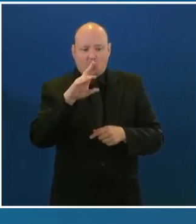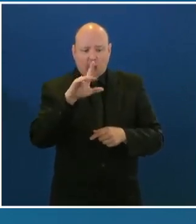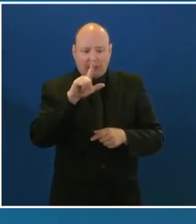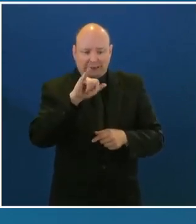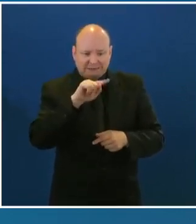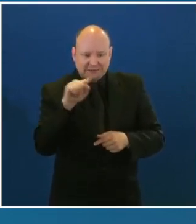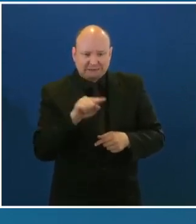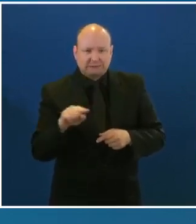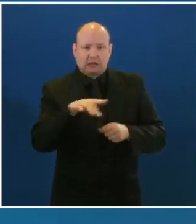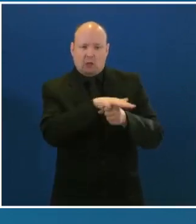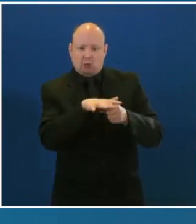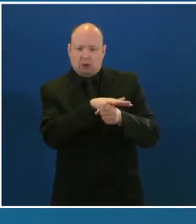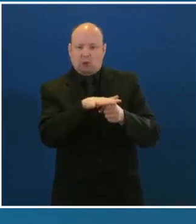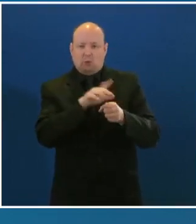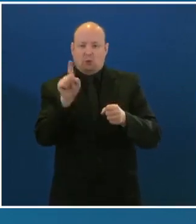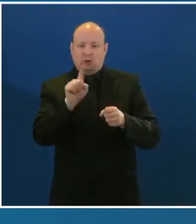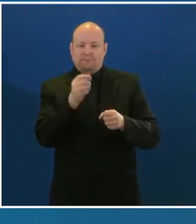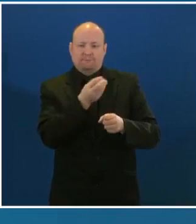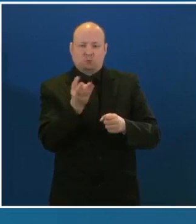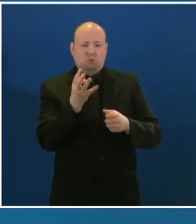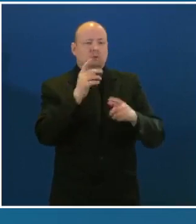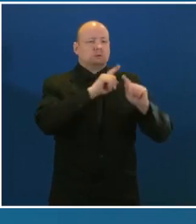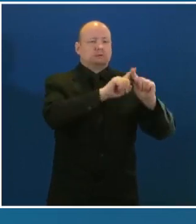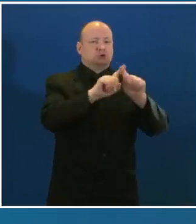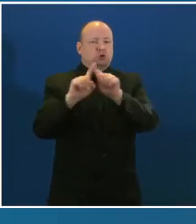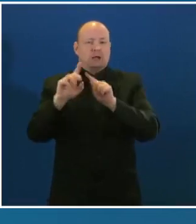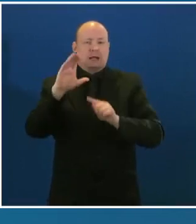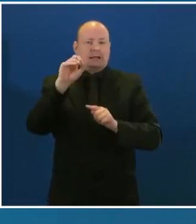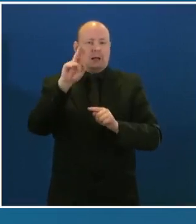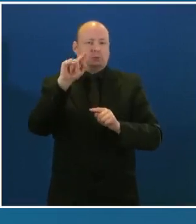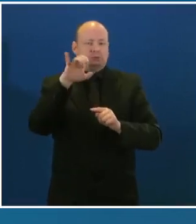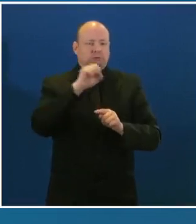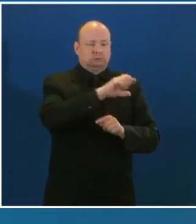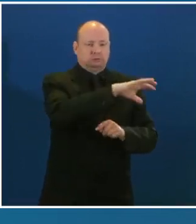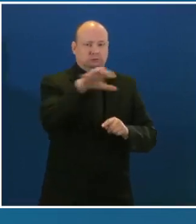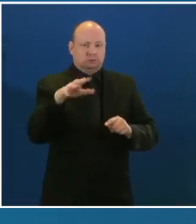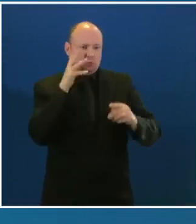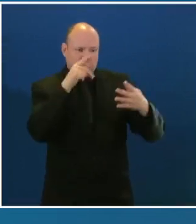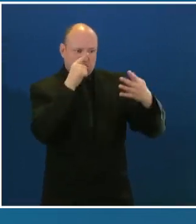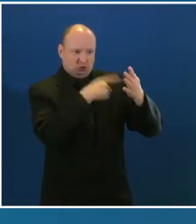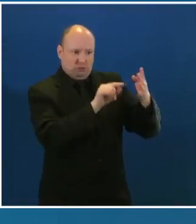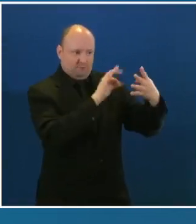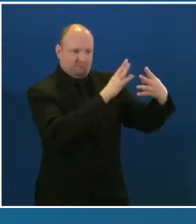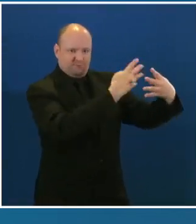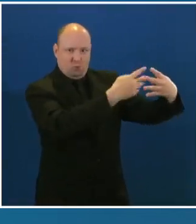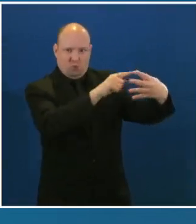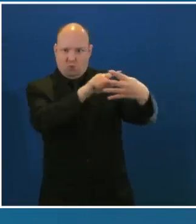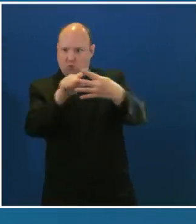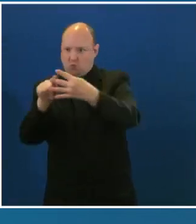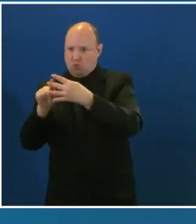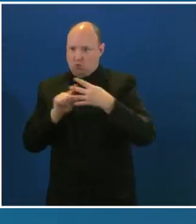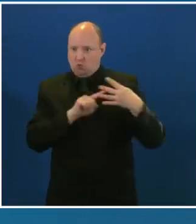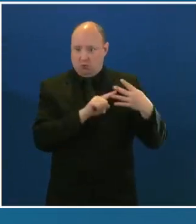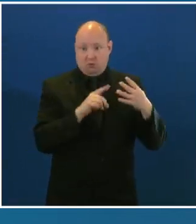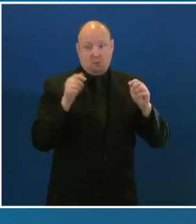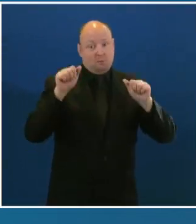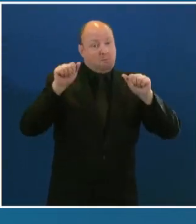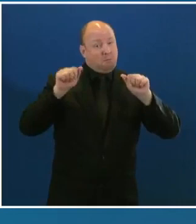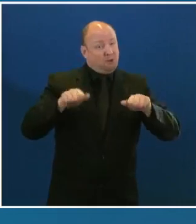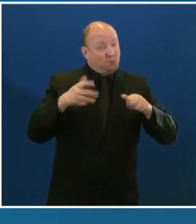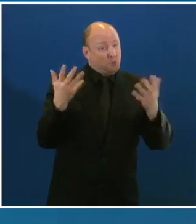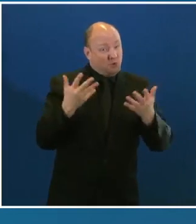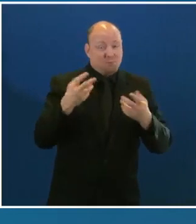Wahkiakum counties. Another challenge that has the potential to increase our COVID cases are the more